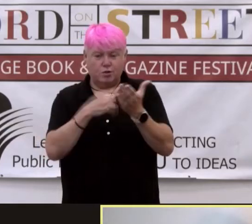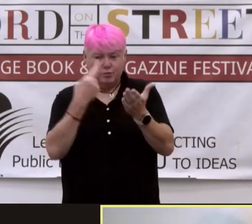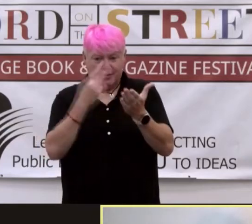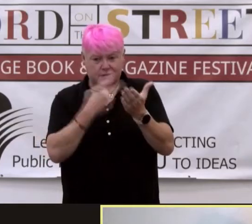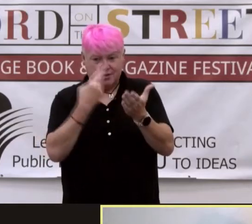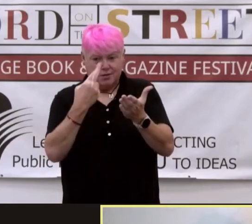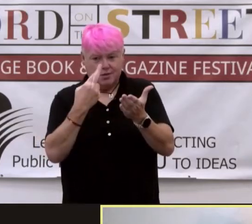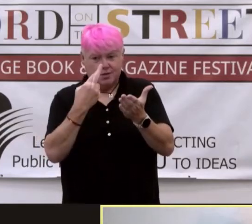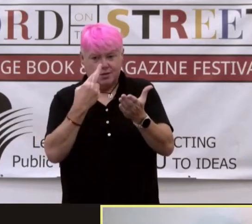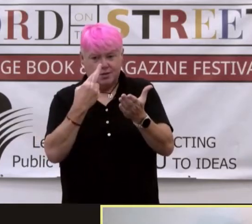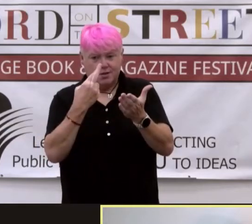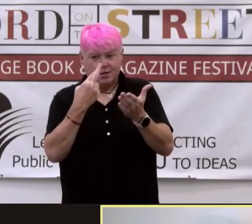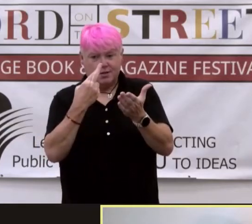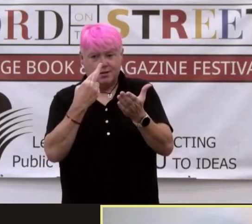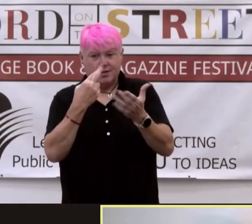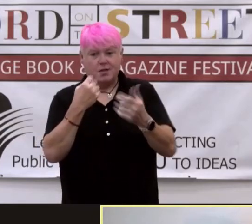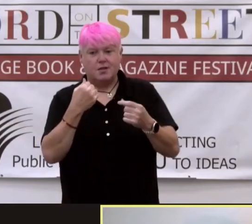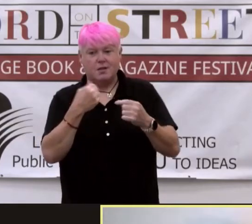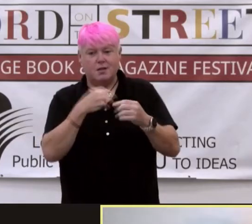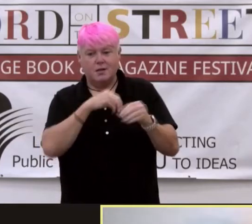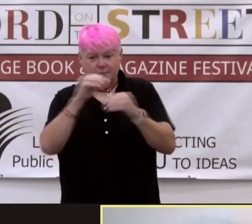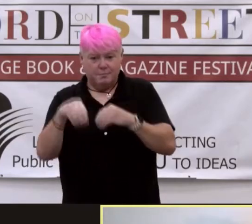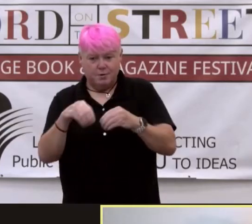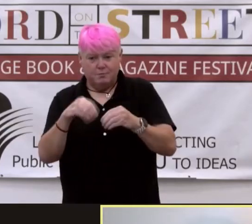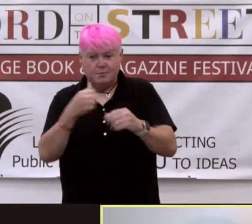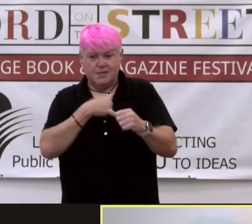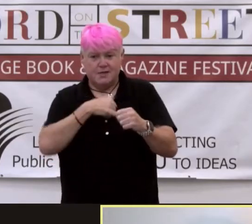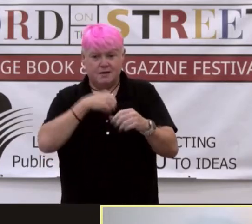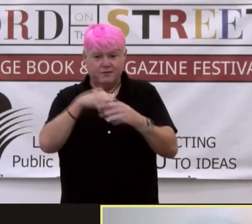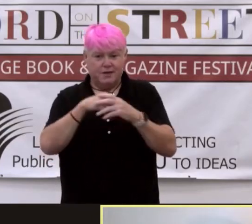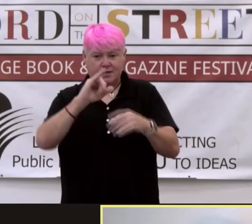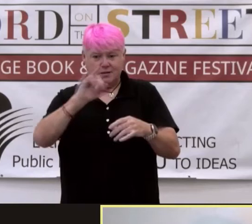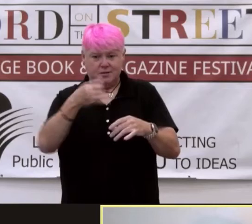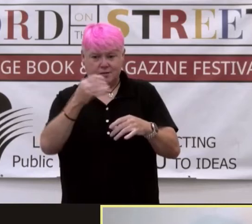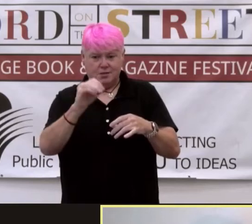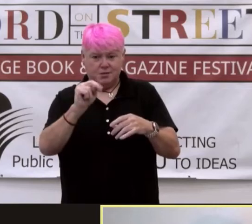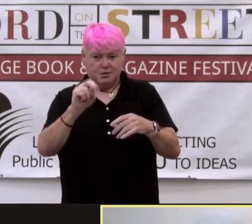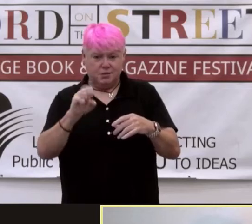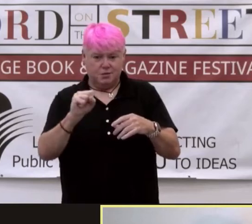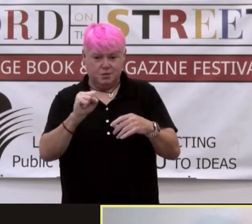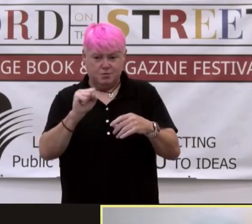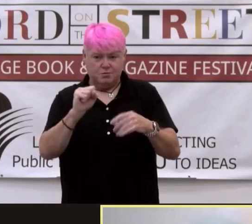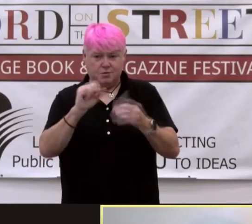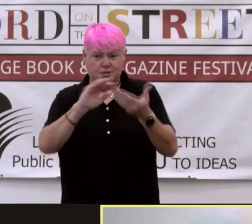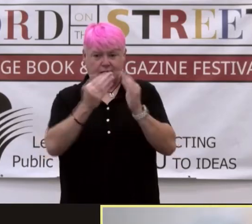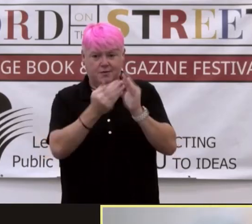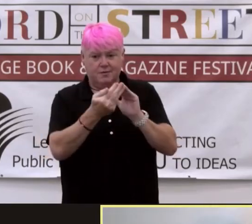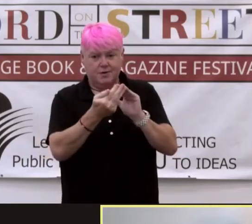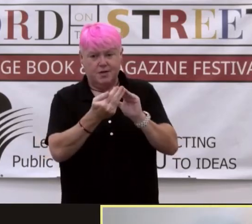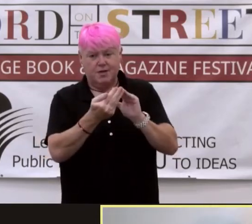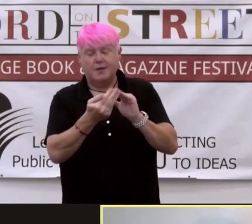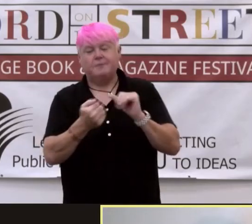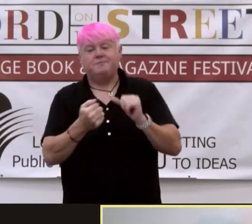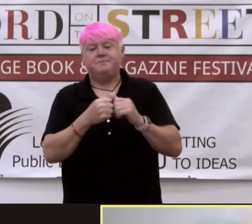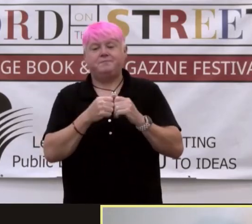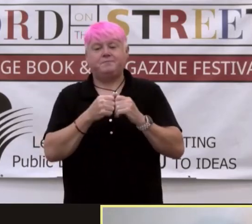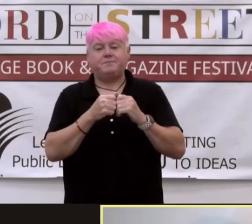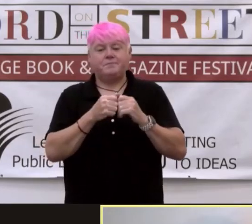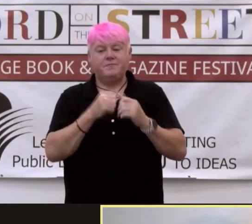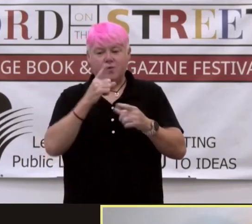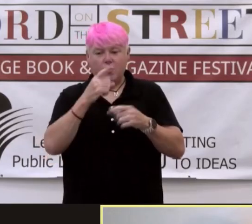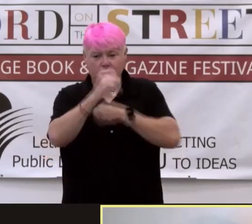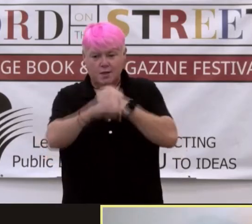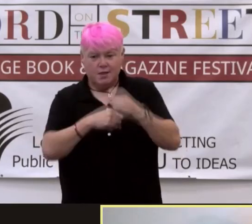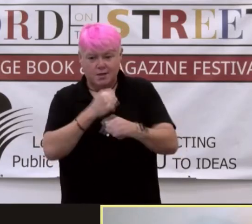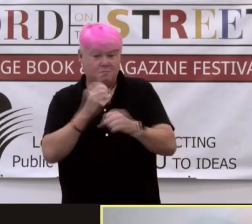I mired myself in Jonestown, which was the cult that was loosely inspired the project. And for just a year or